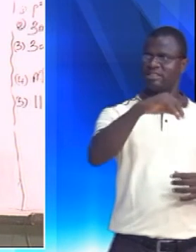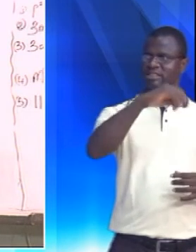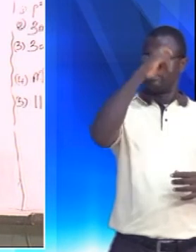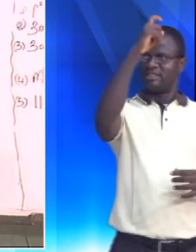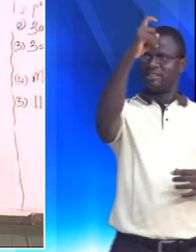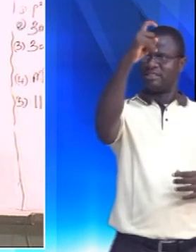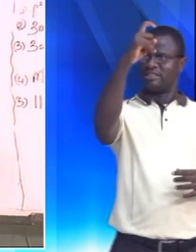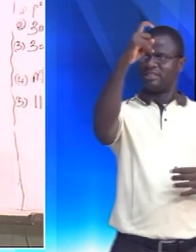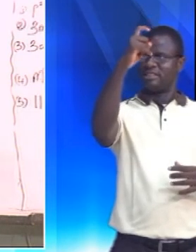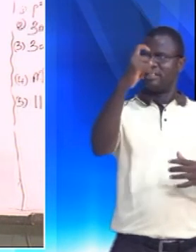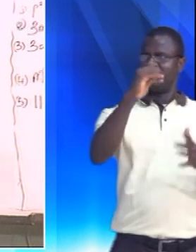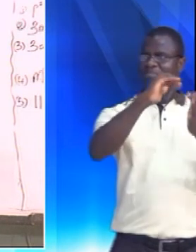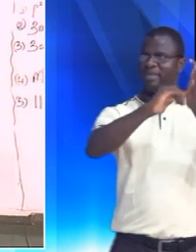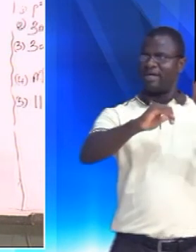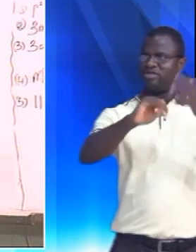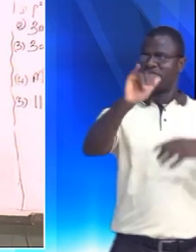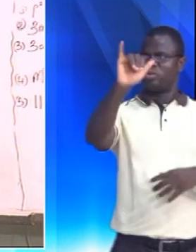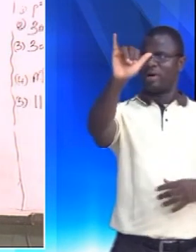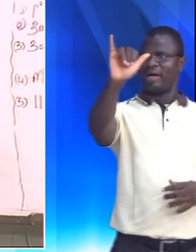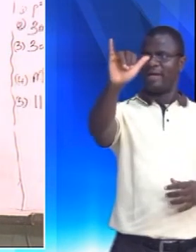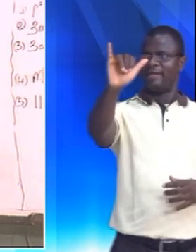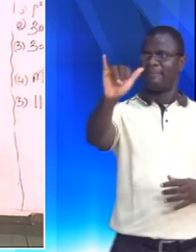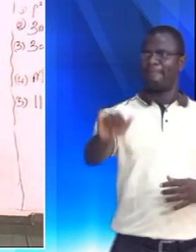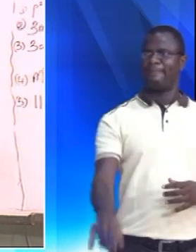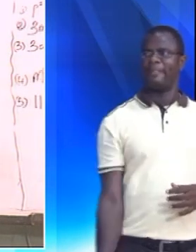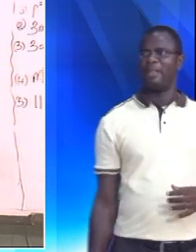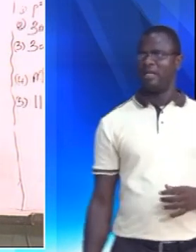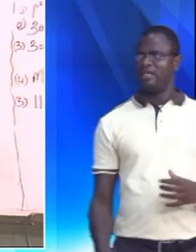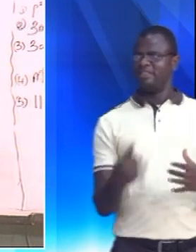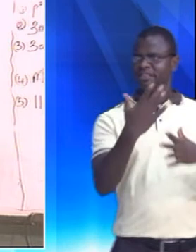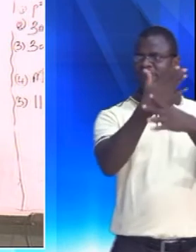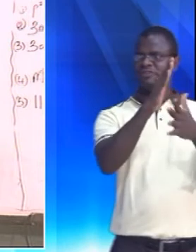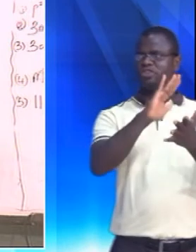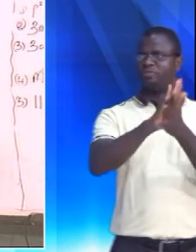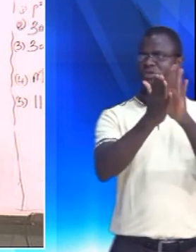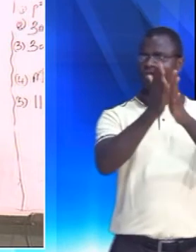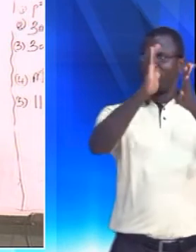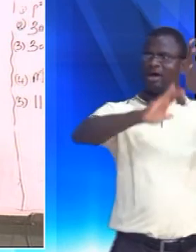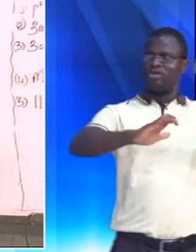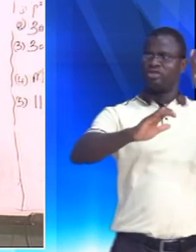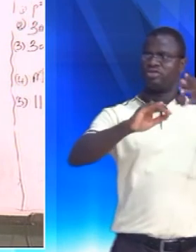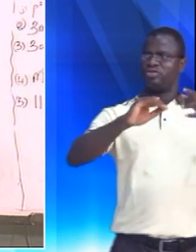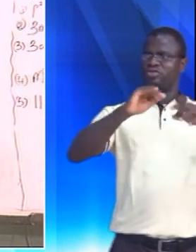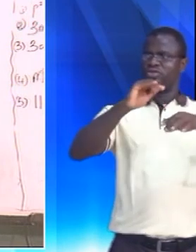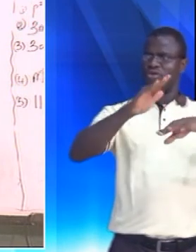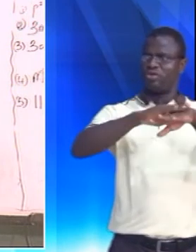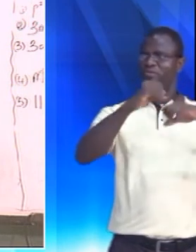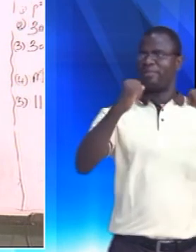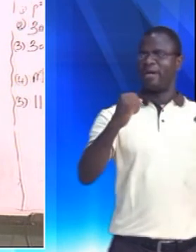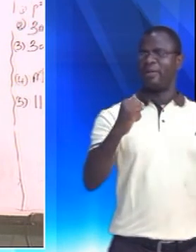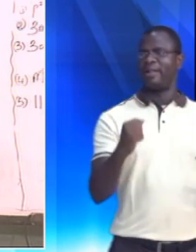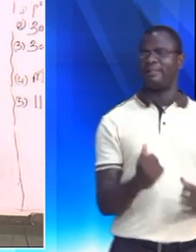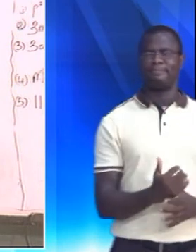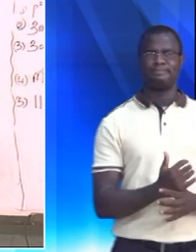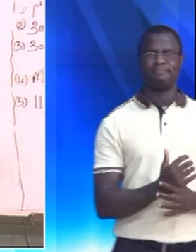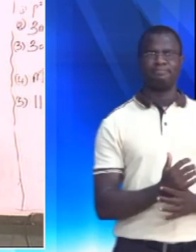question. Because x and y are variables, which the values are not given to us. So we'll